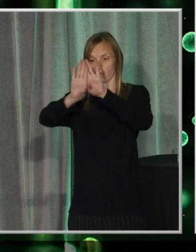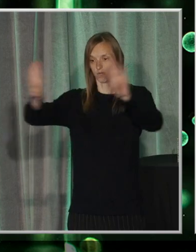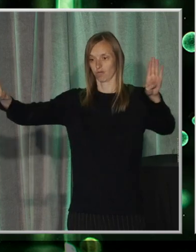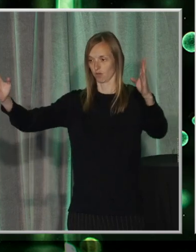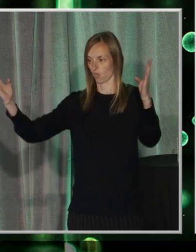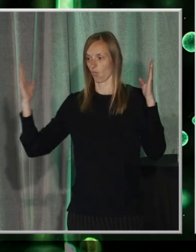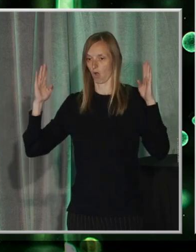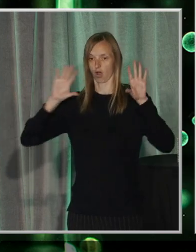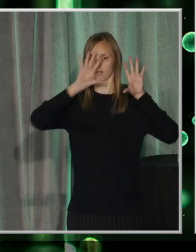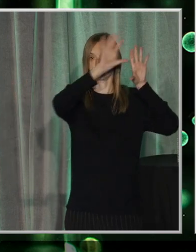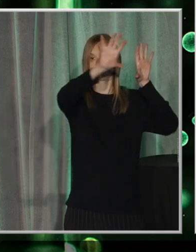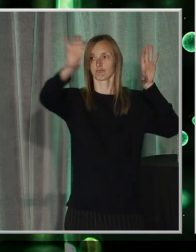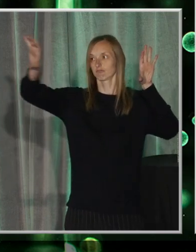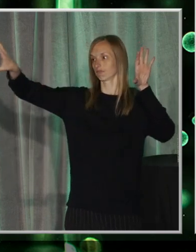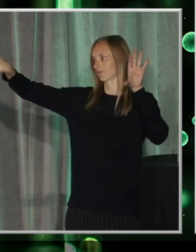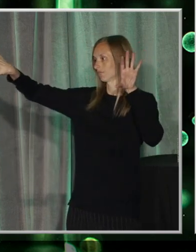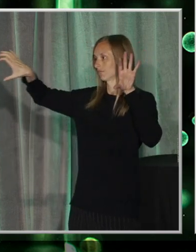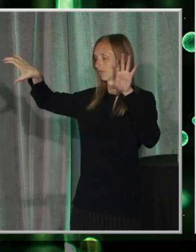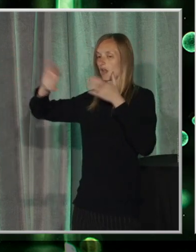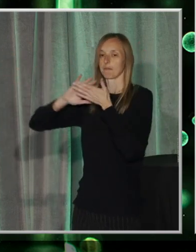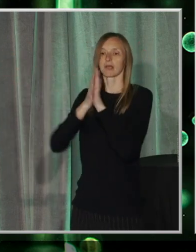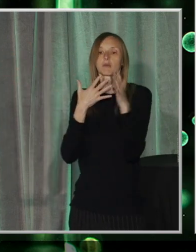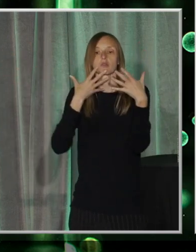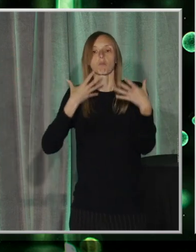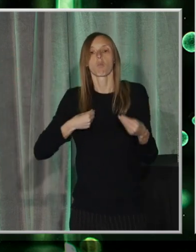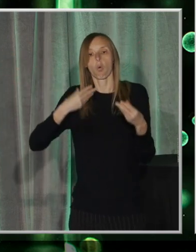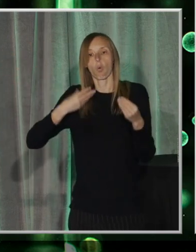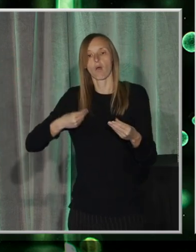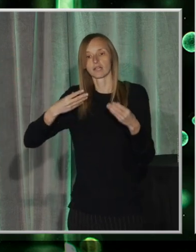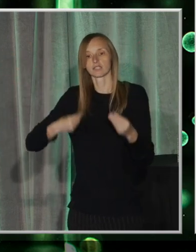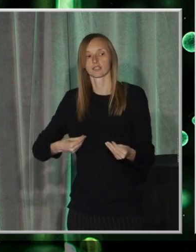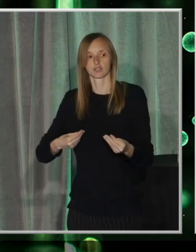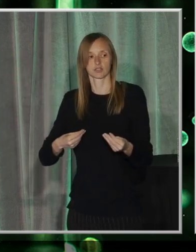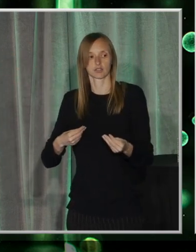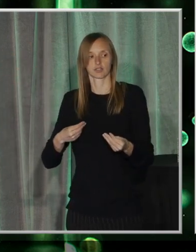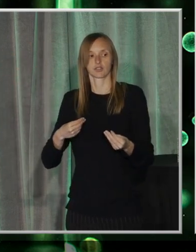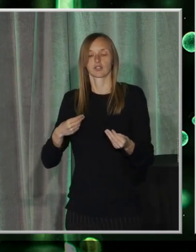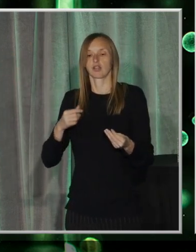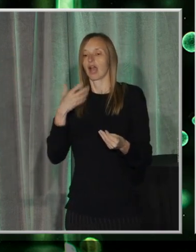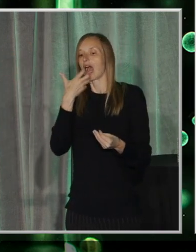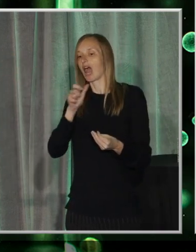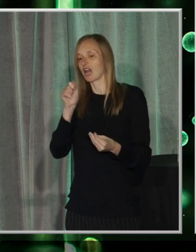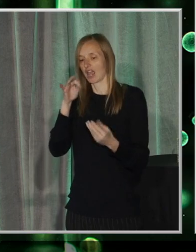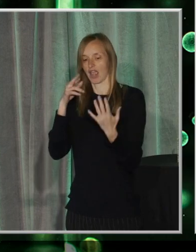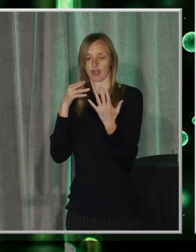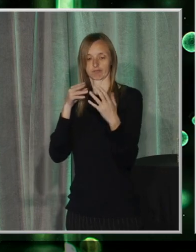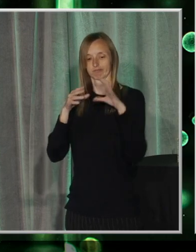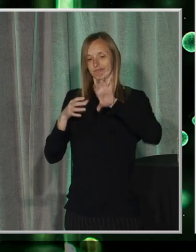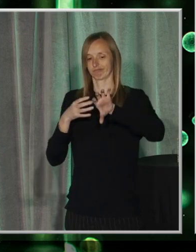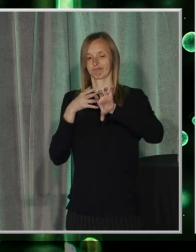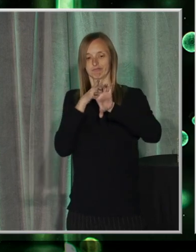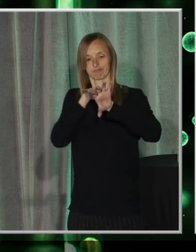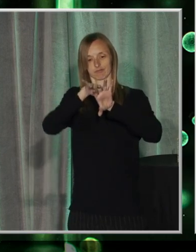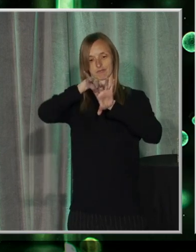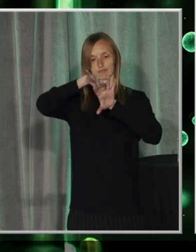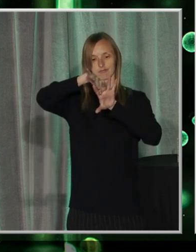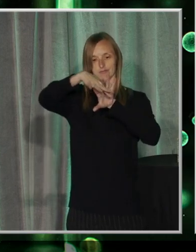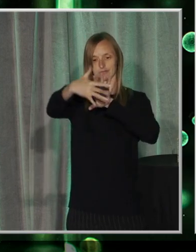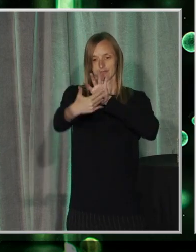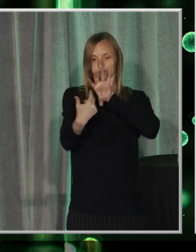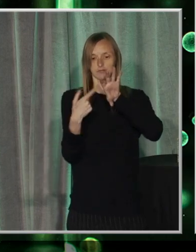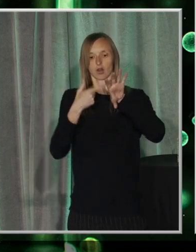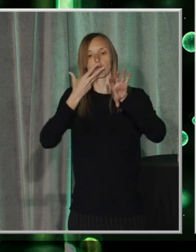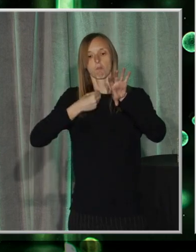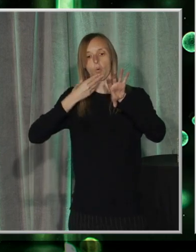chamber, the charcoal becomes moist. As the hot air moves through the moist charcoal, heat from the hot air